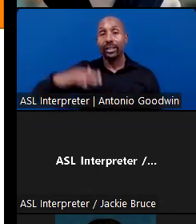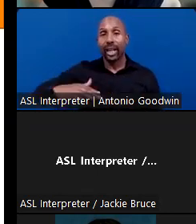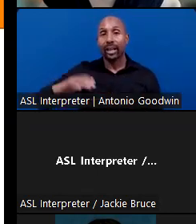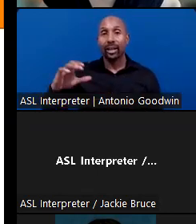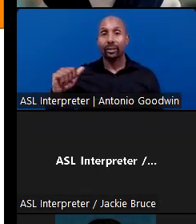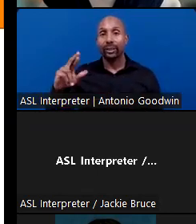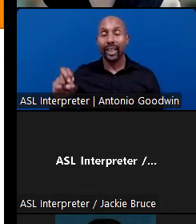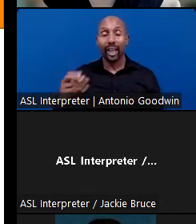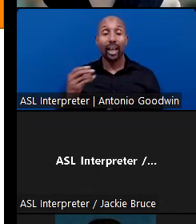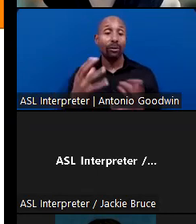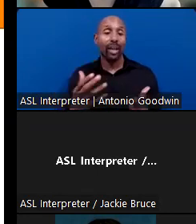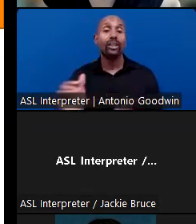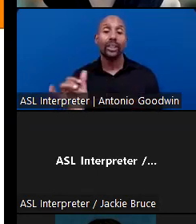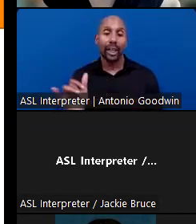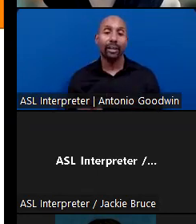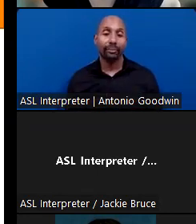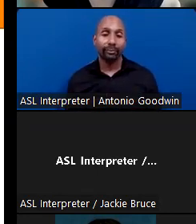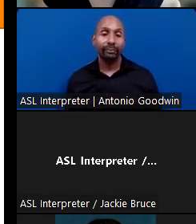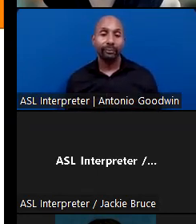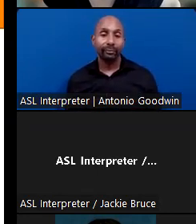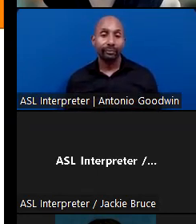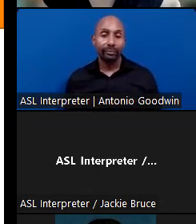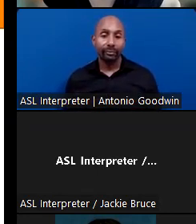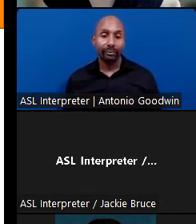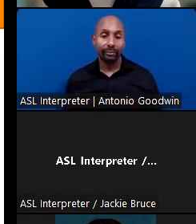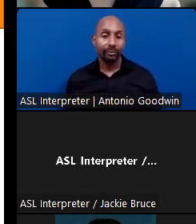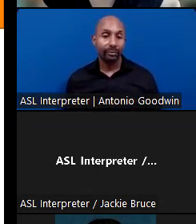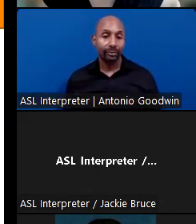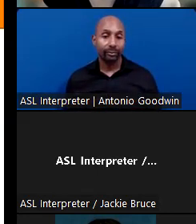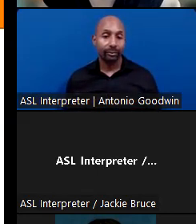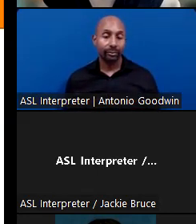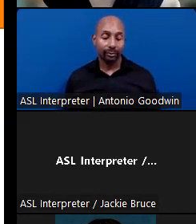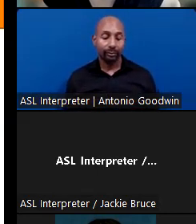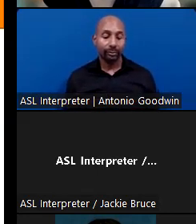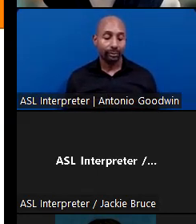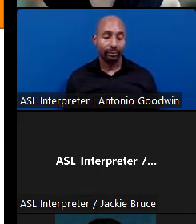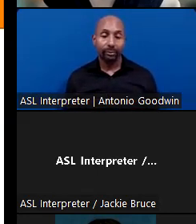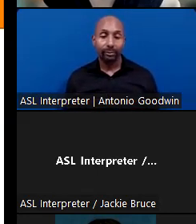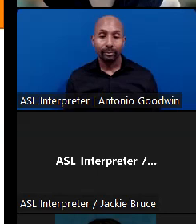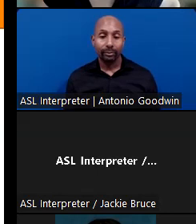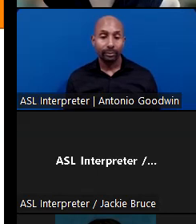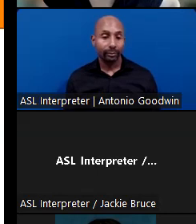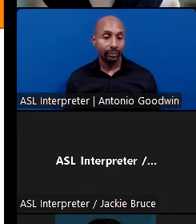So you can just print these off online, or you can also email